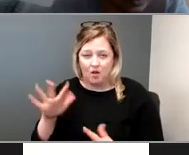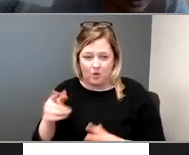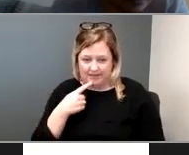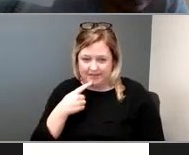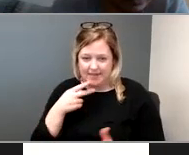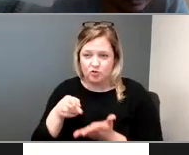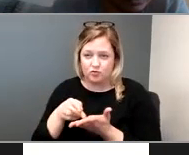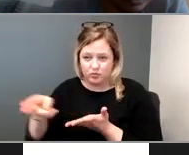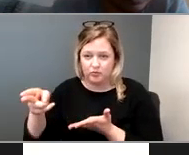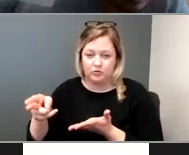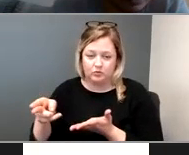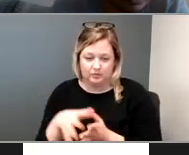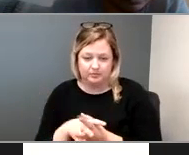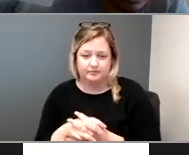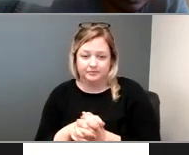is true as well.